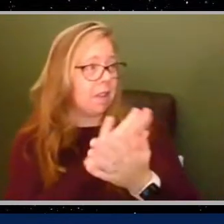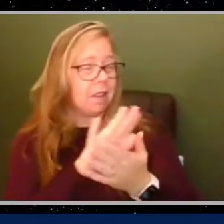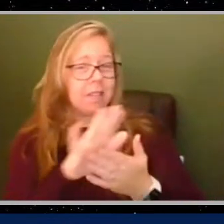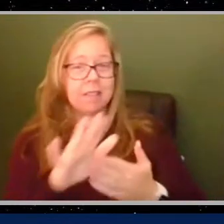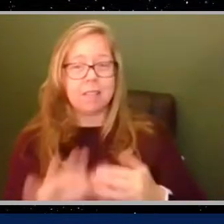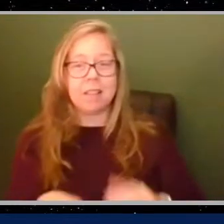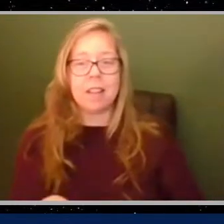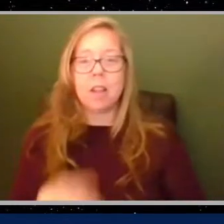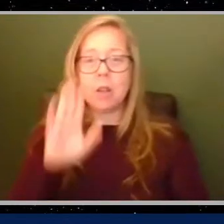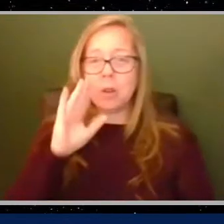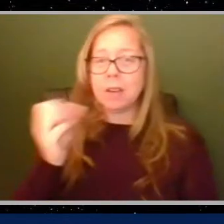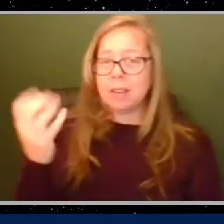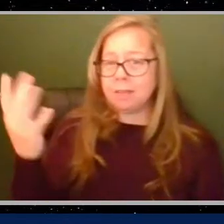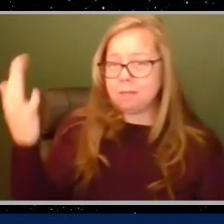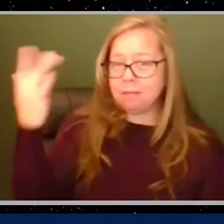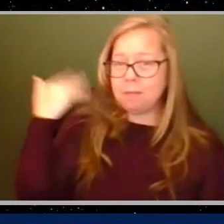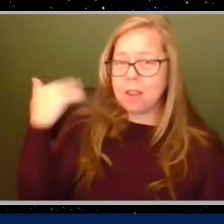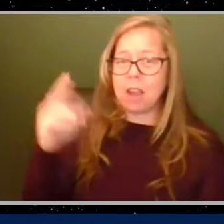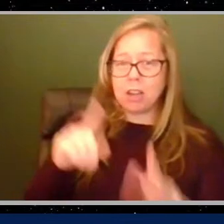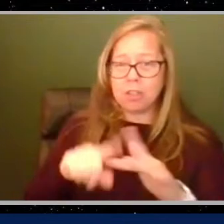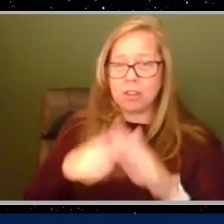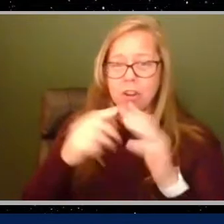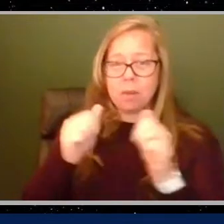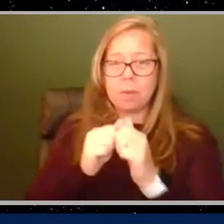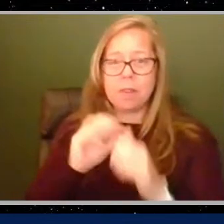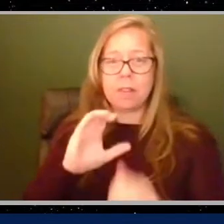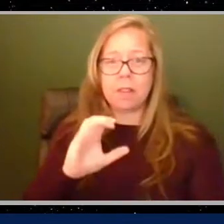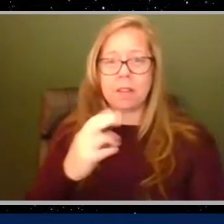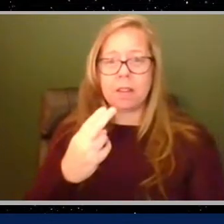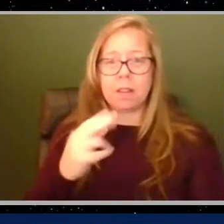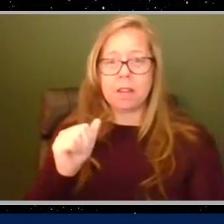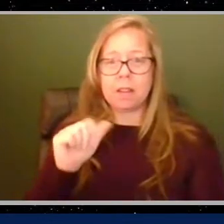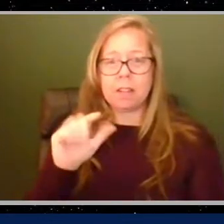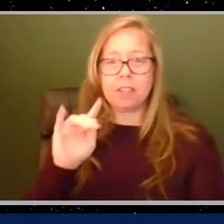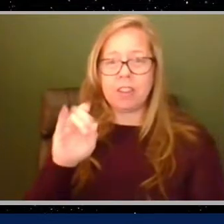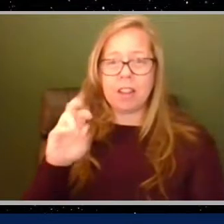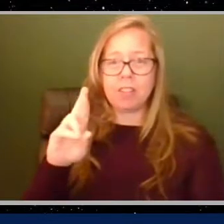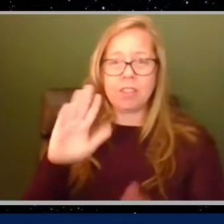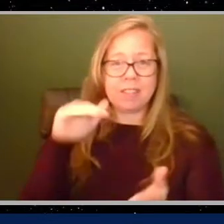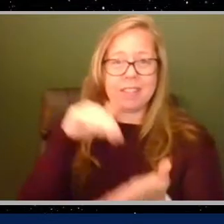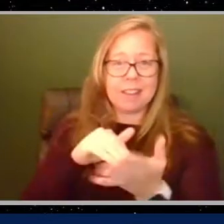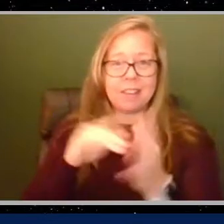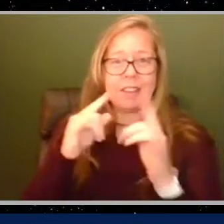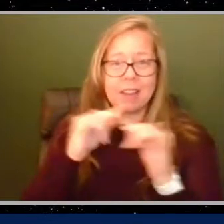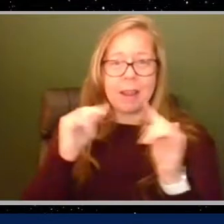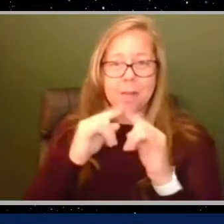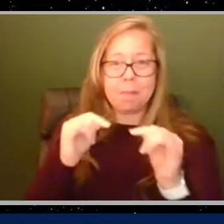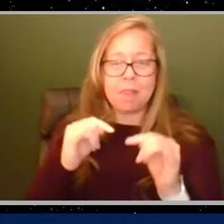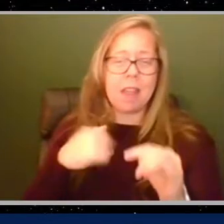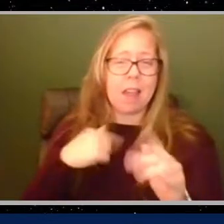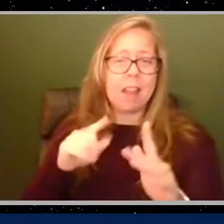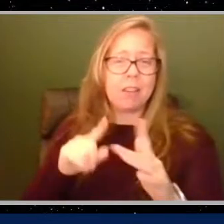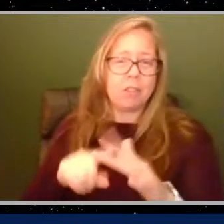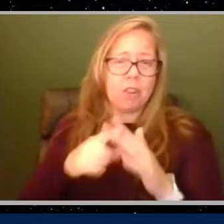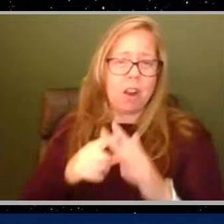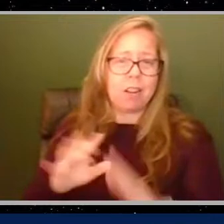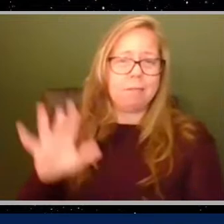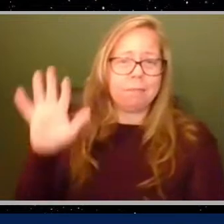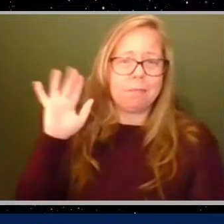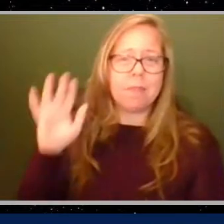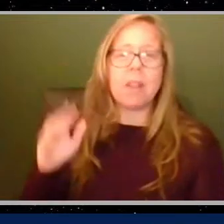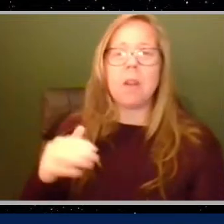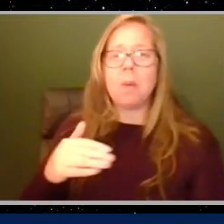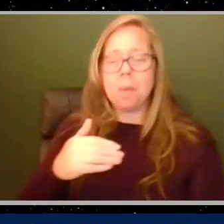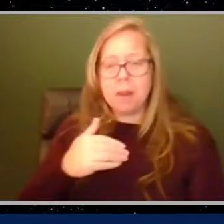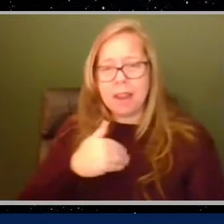years an ago idea. when I started with the Challenger Centers, I went to my first Challenger Center camp. Again, it's not a motion type simulator, but we did the simulated